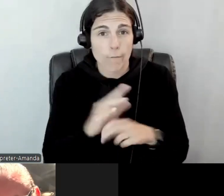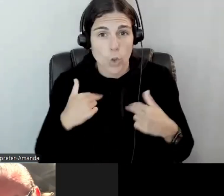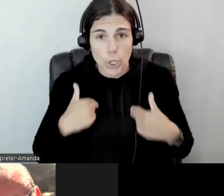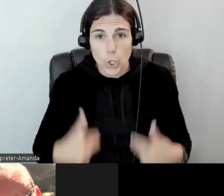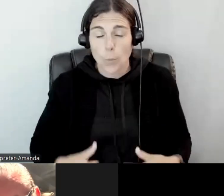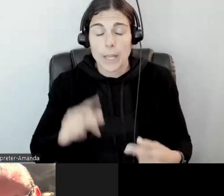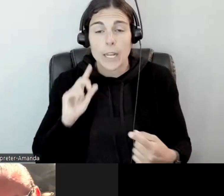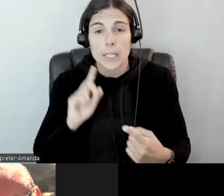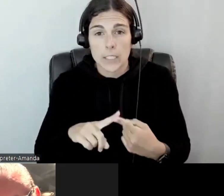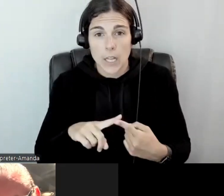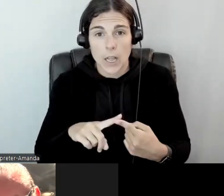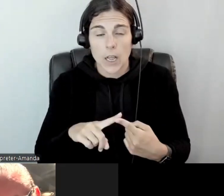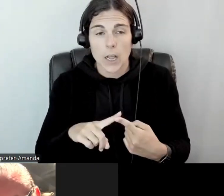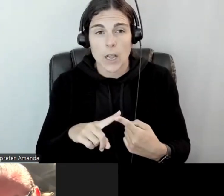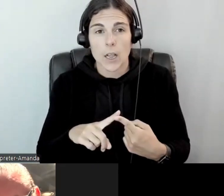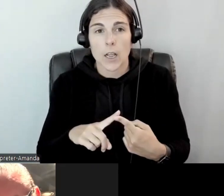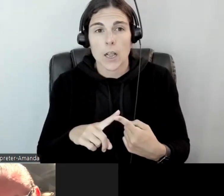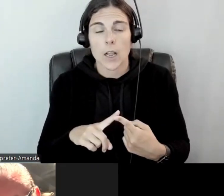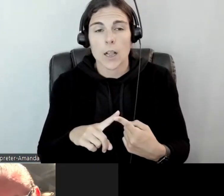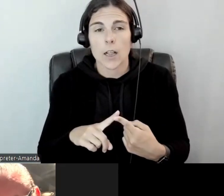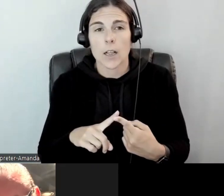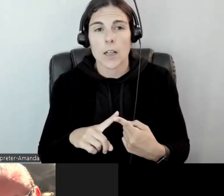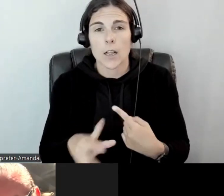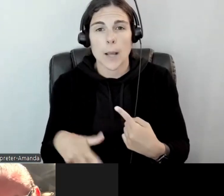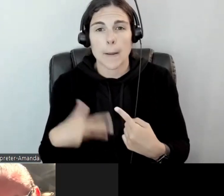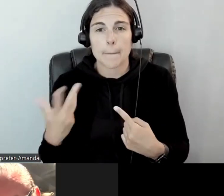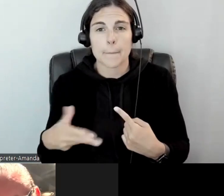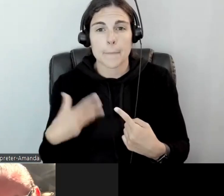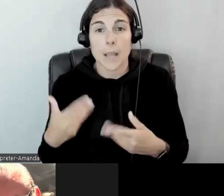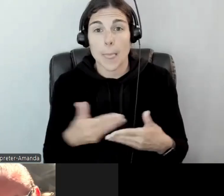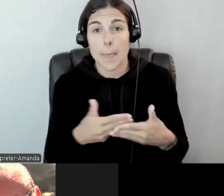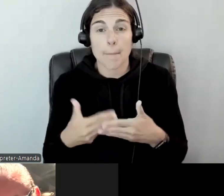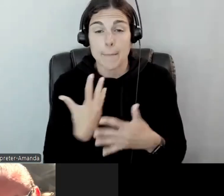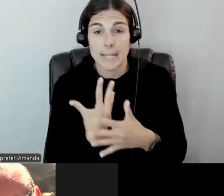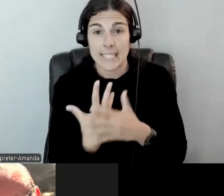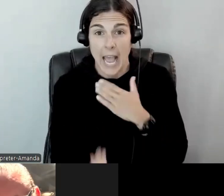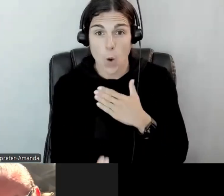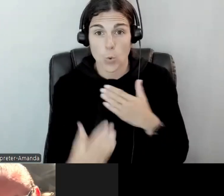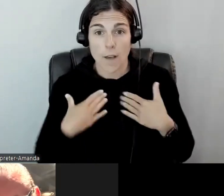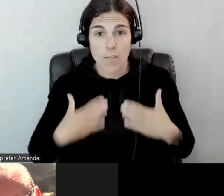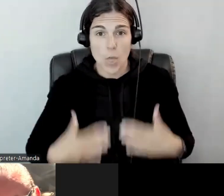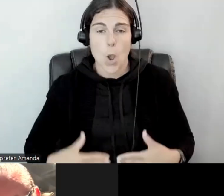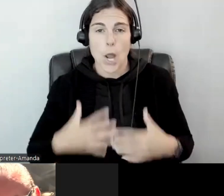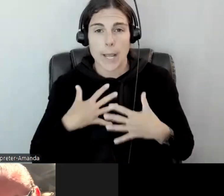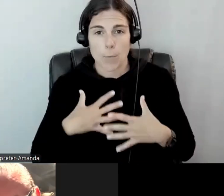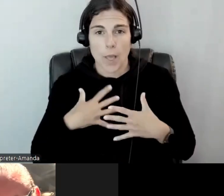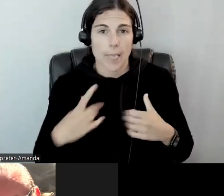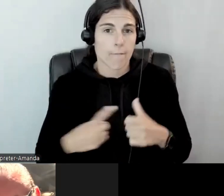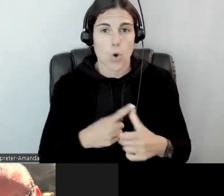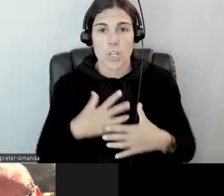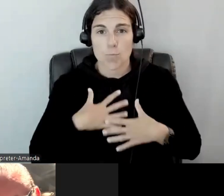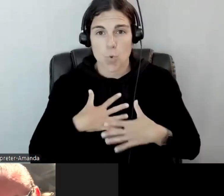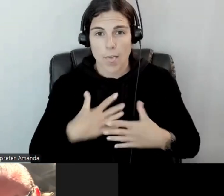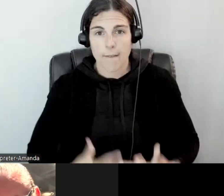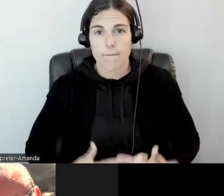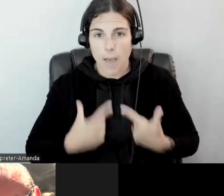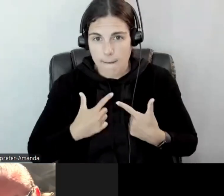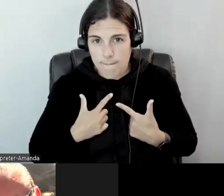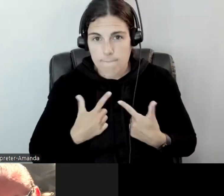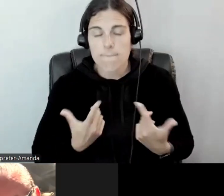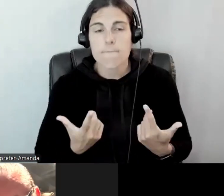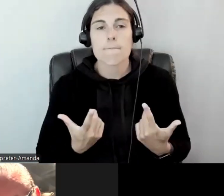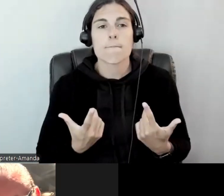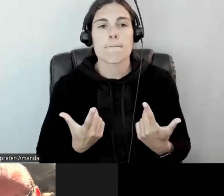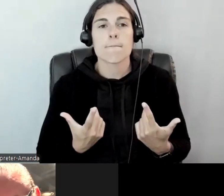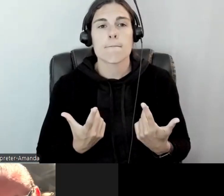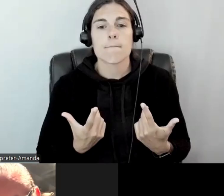until the baby is out of the body and breathing, the first breath of life. So there have